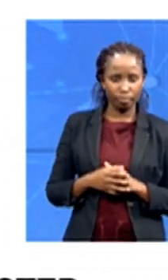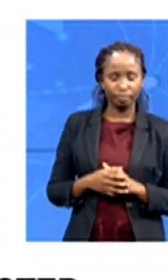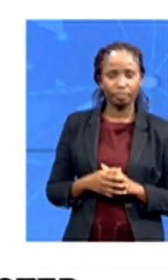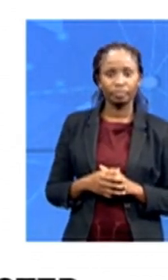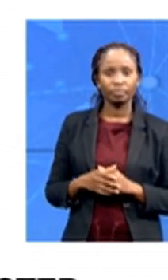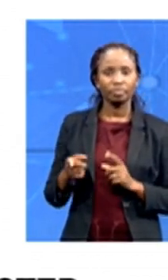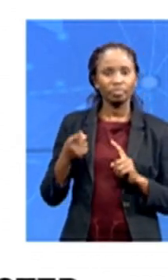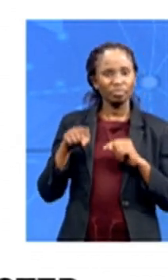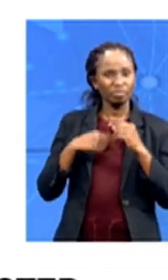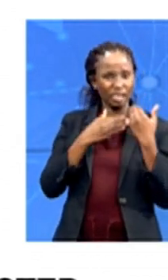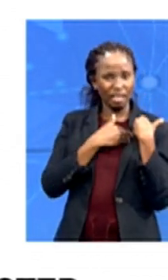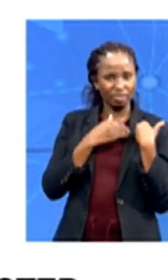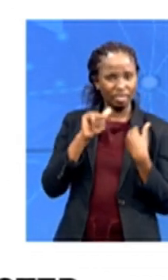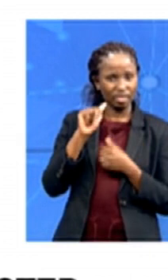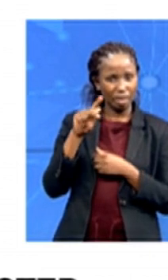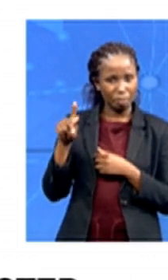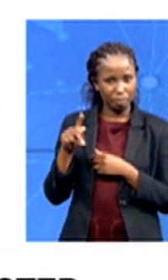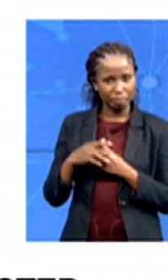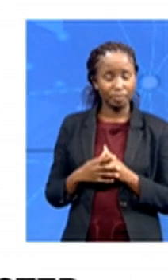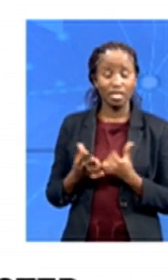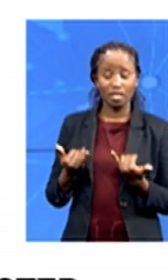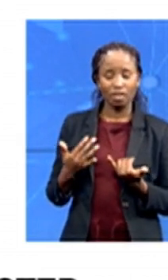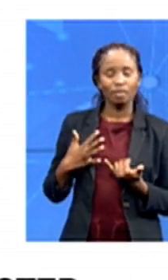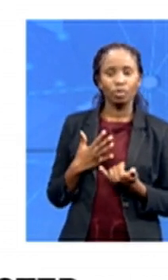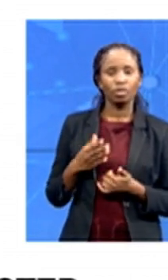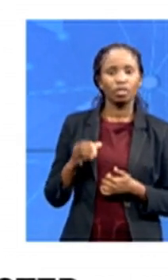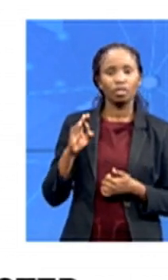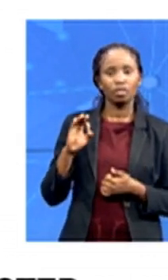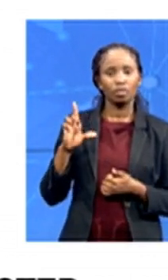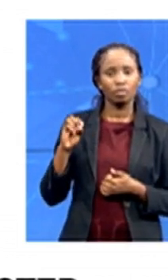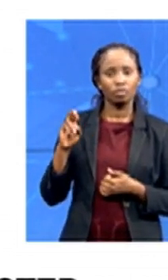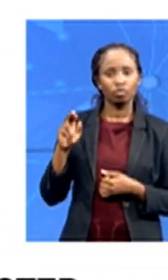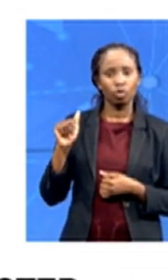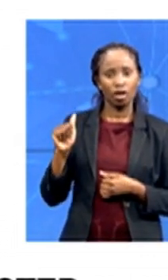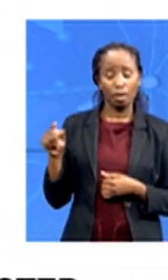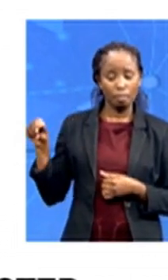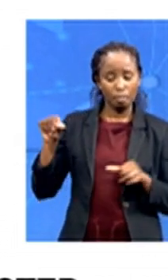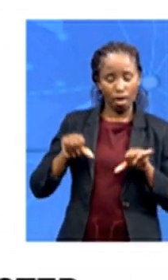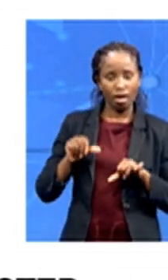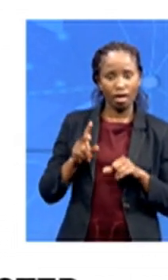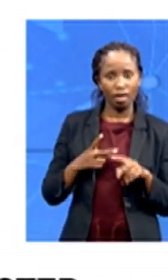come back and talk to us about the adverse events